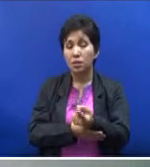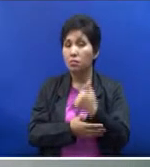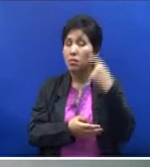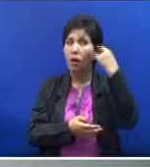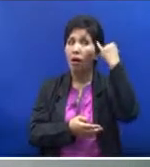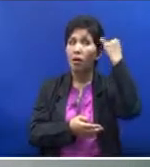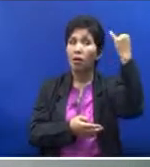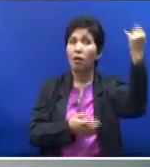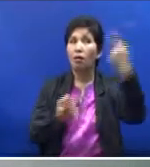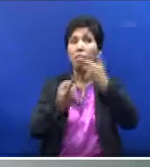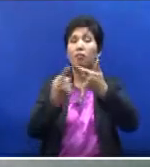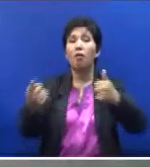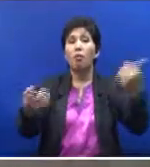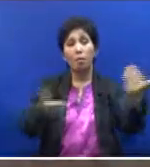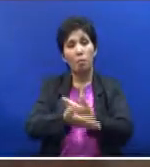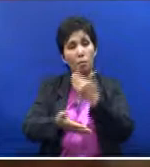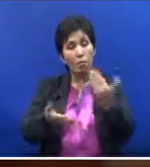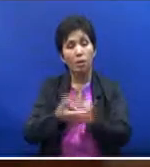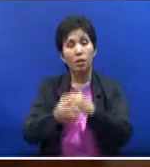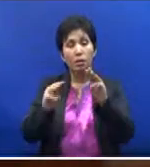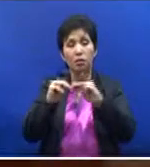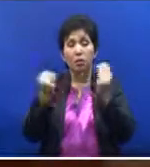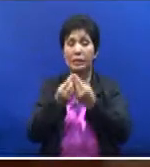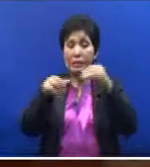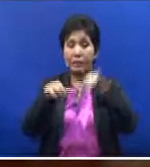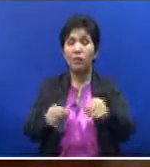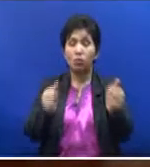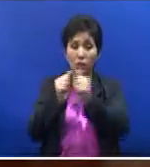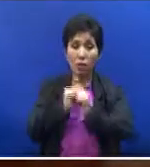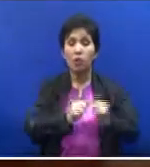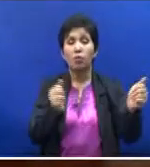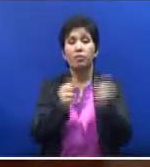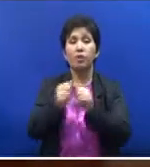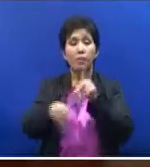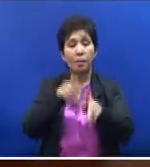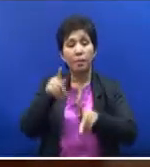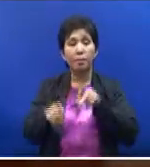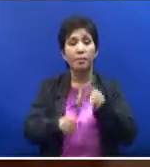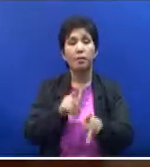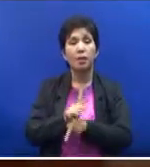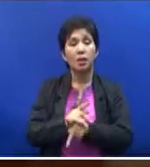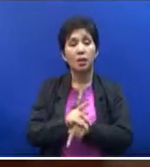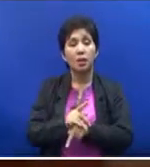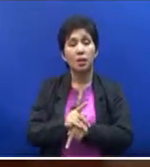just imagine you from the modern society, you have to stay together with the people. Okay, so